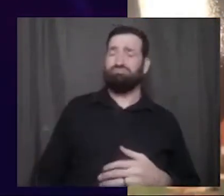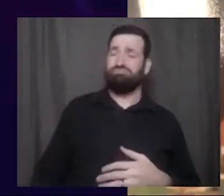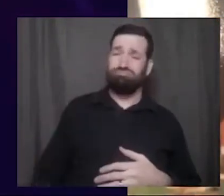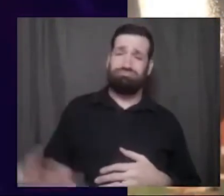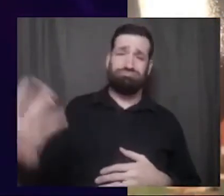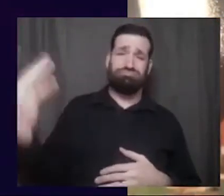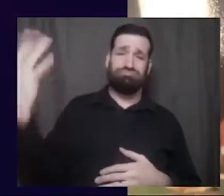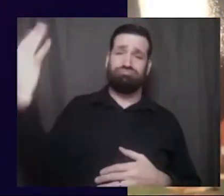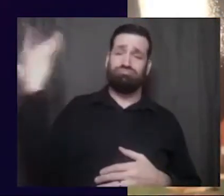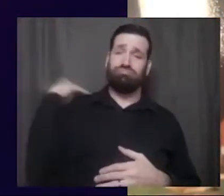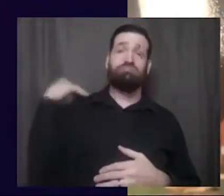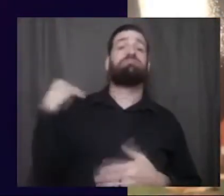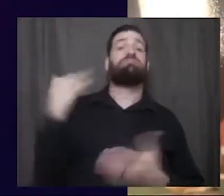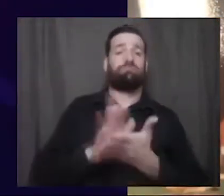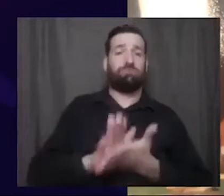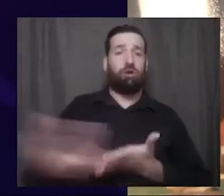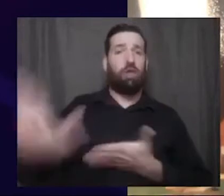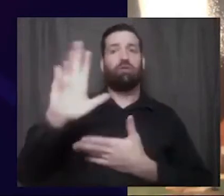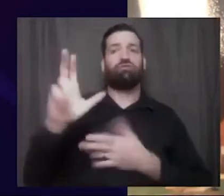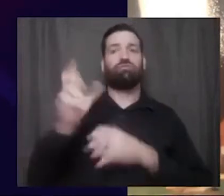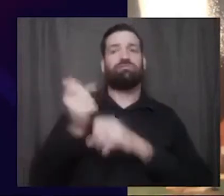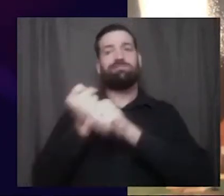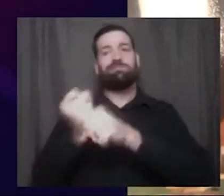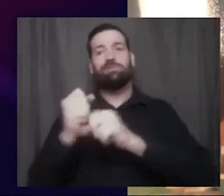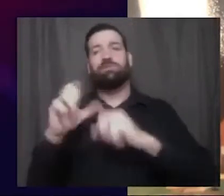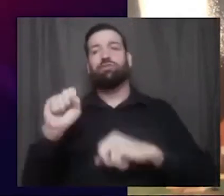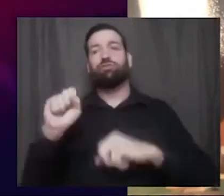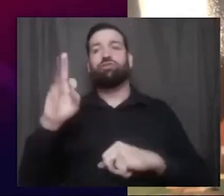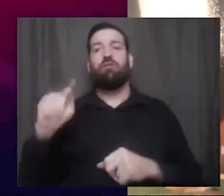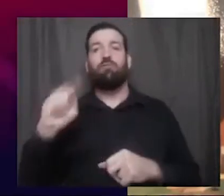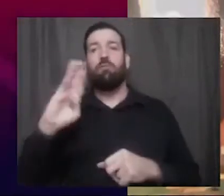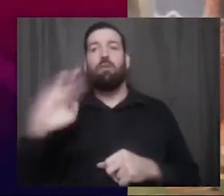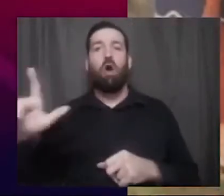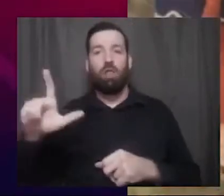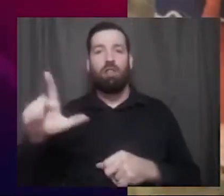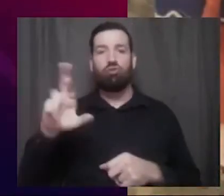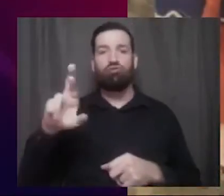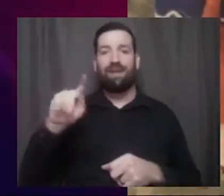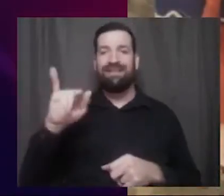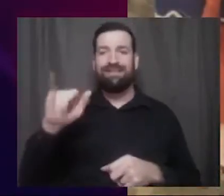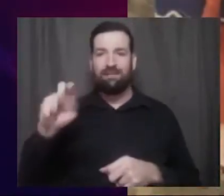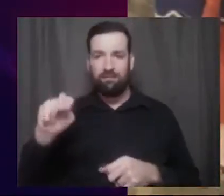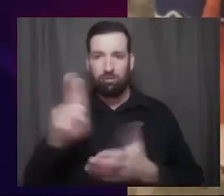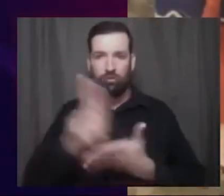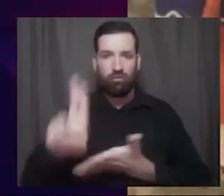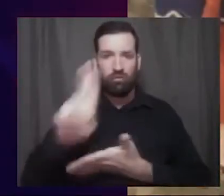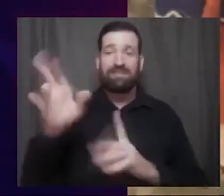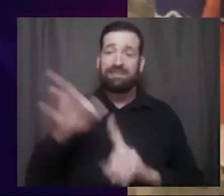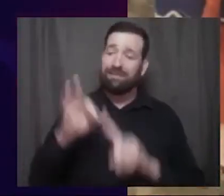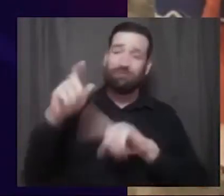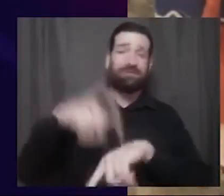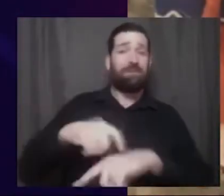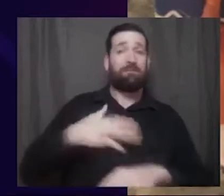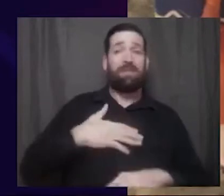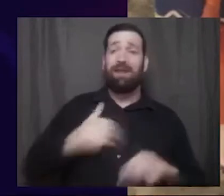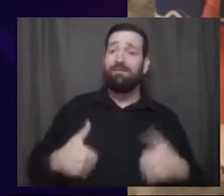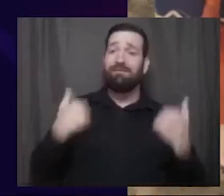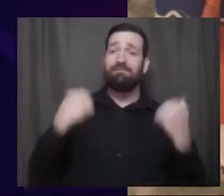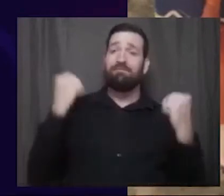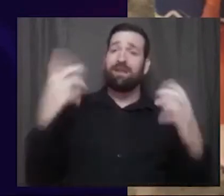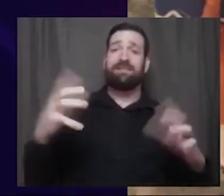a college softball player at Creighton University. And it was a very special time in my life and a lot of really special people more than anything.